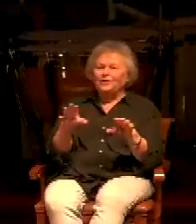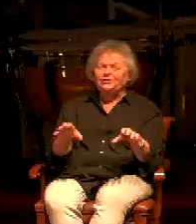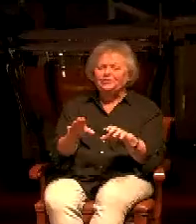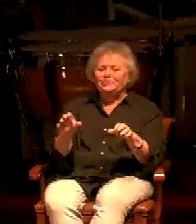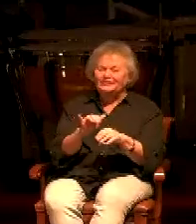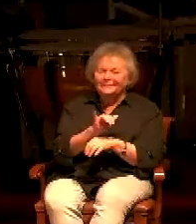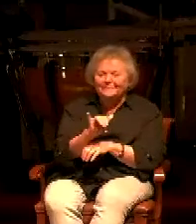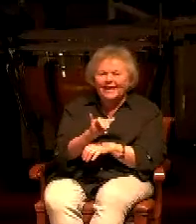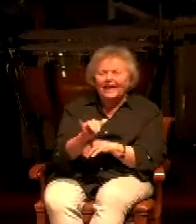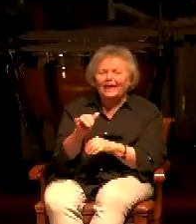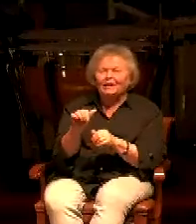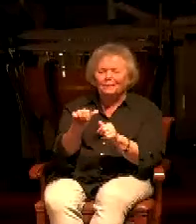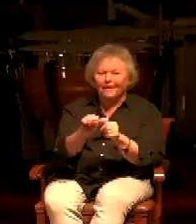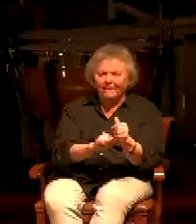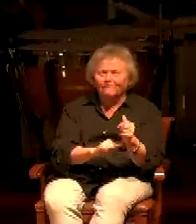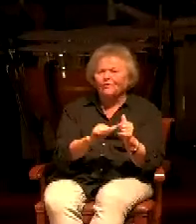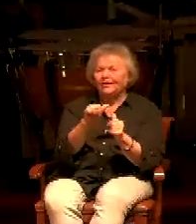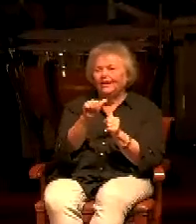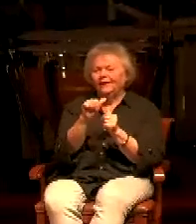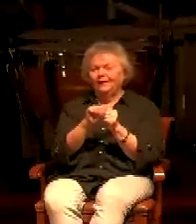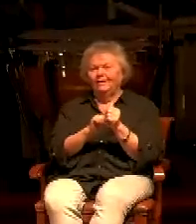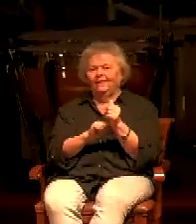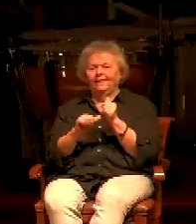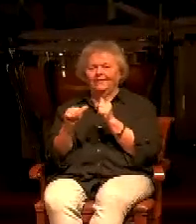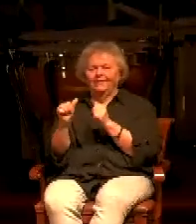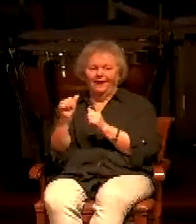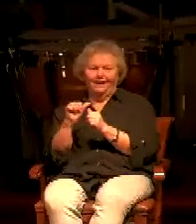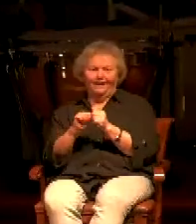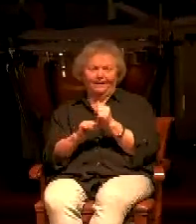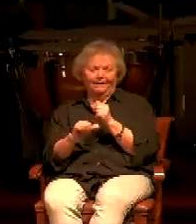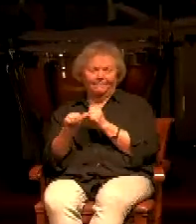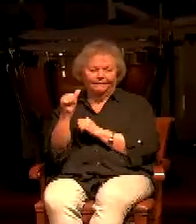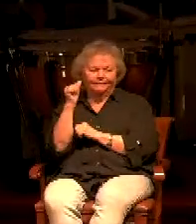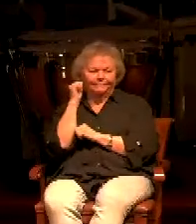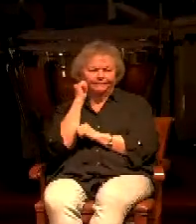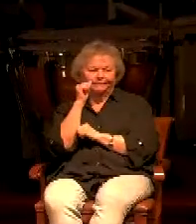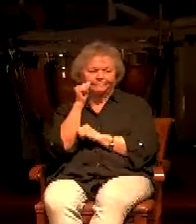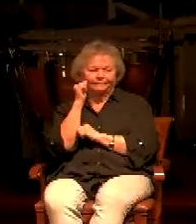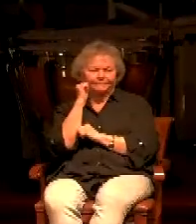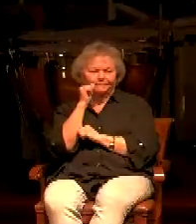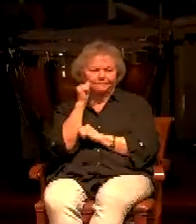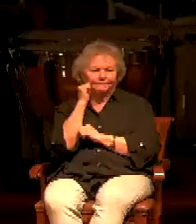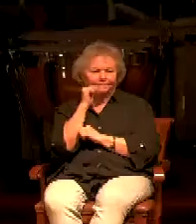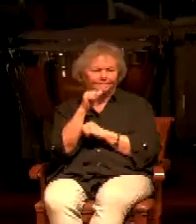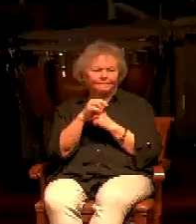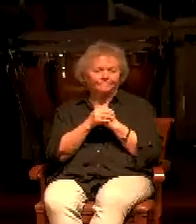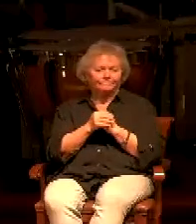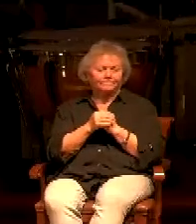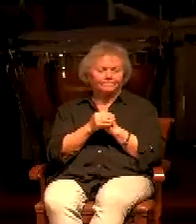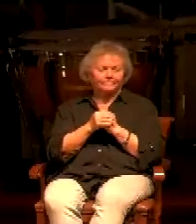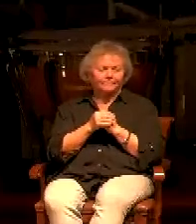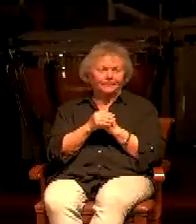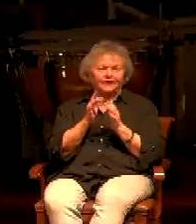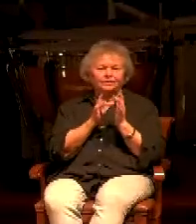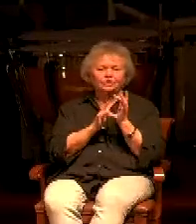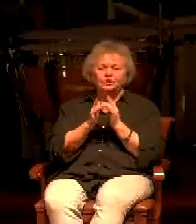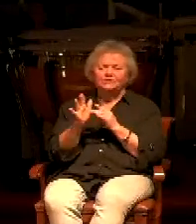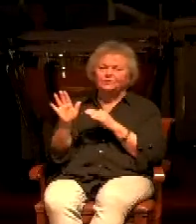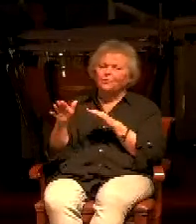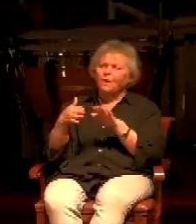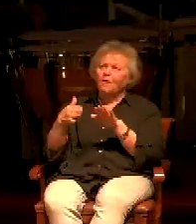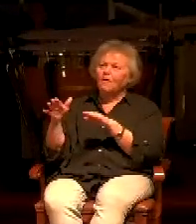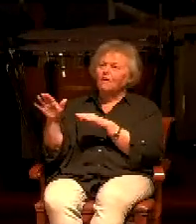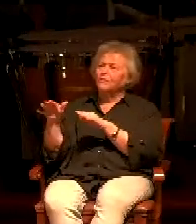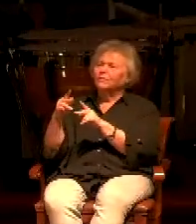Jesus is the only one who walks perfectly in this world to a cross where no one else can go. He is